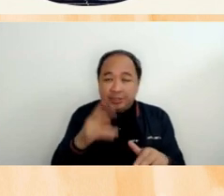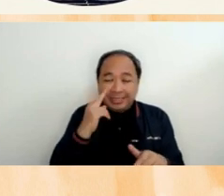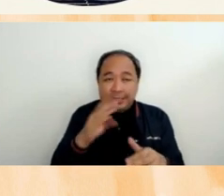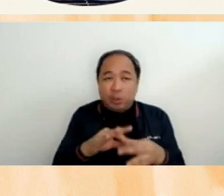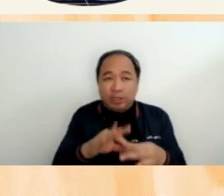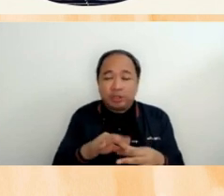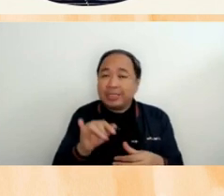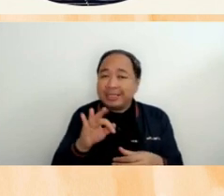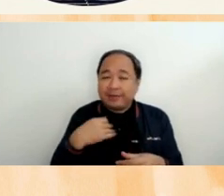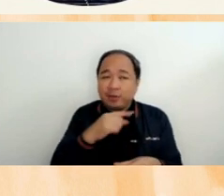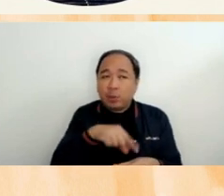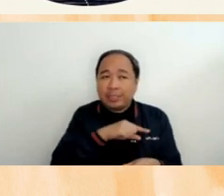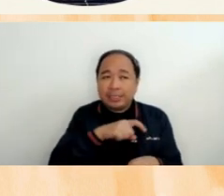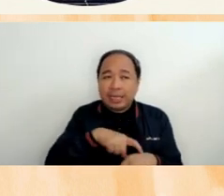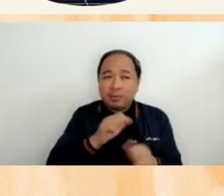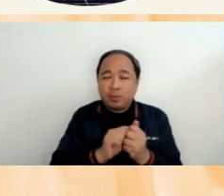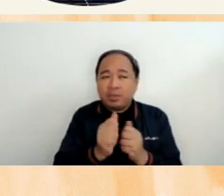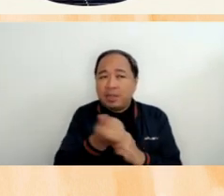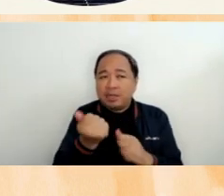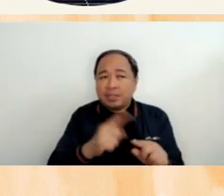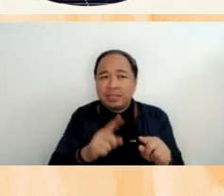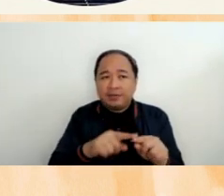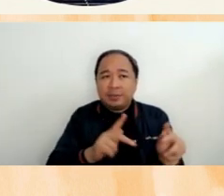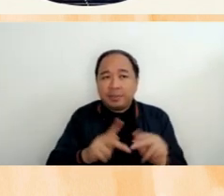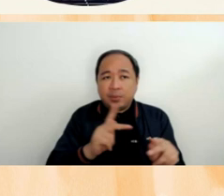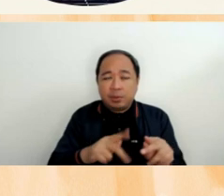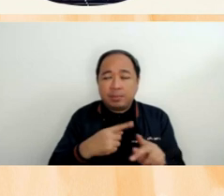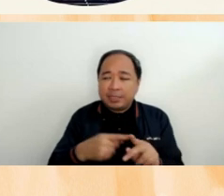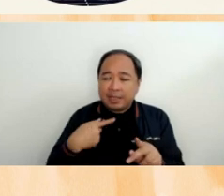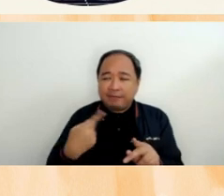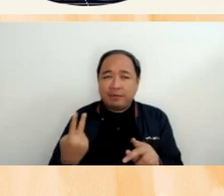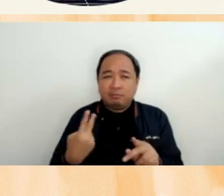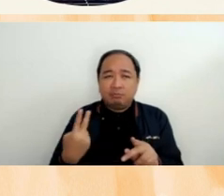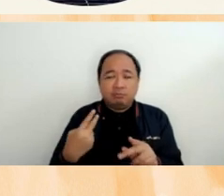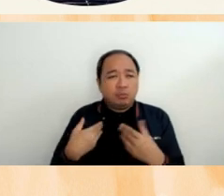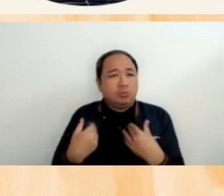quality time with other people and develop close ties with them.